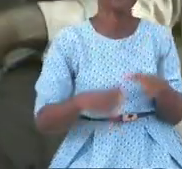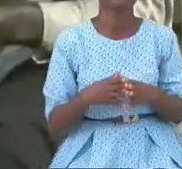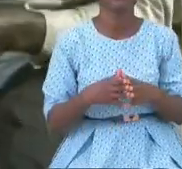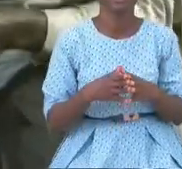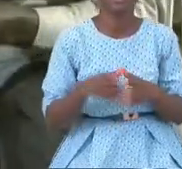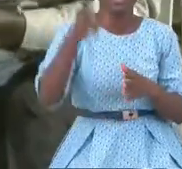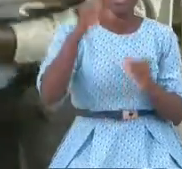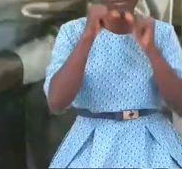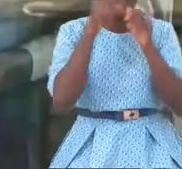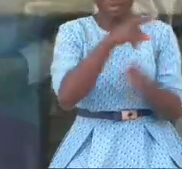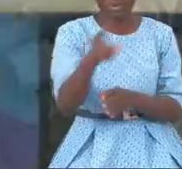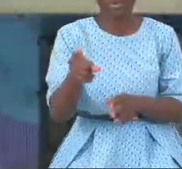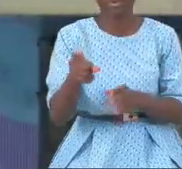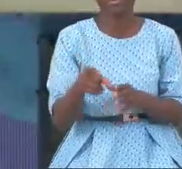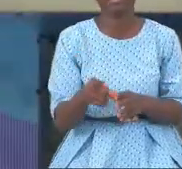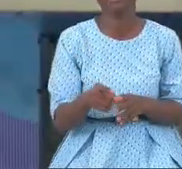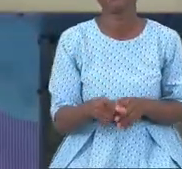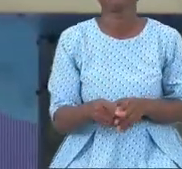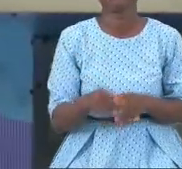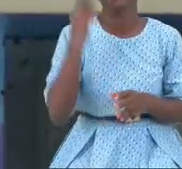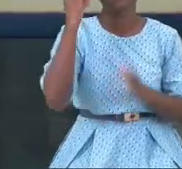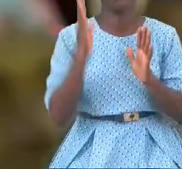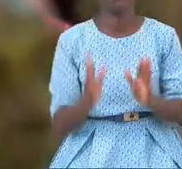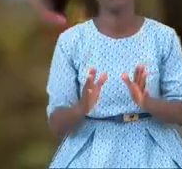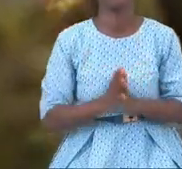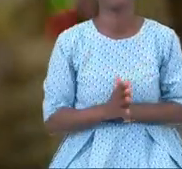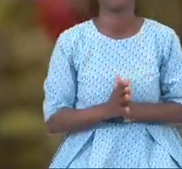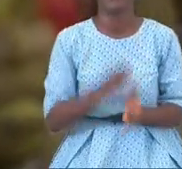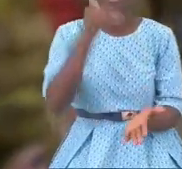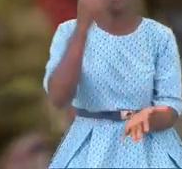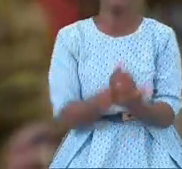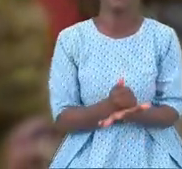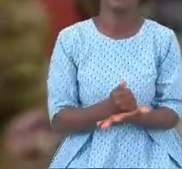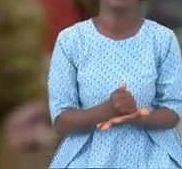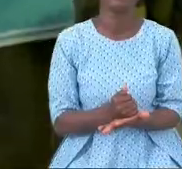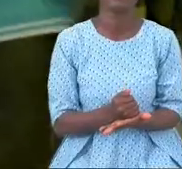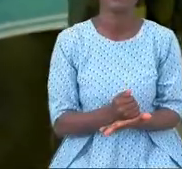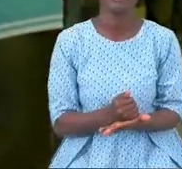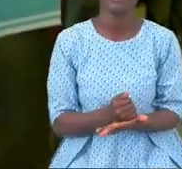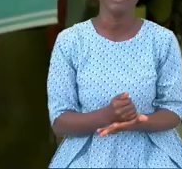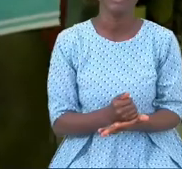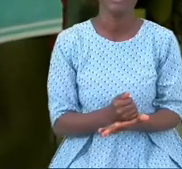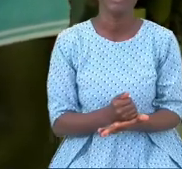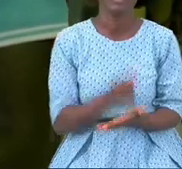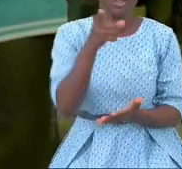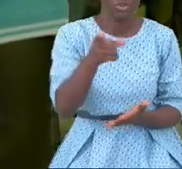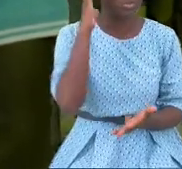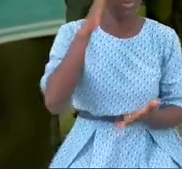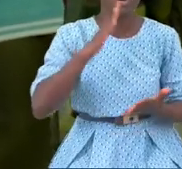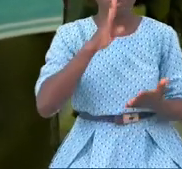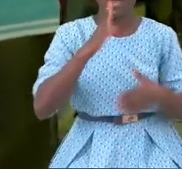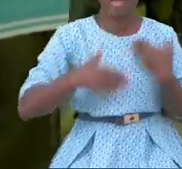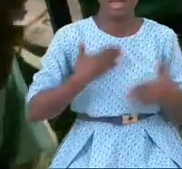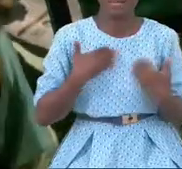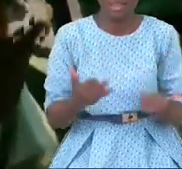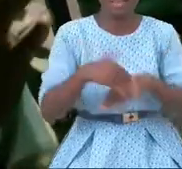You'll be happy tonight. Joyful tonight. Excited tonight in Jesus'